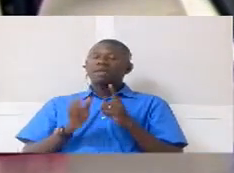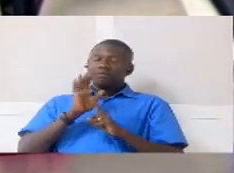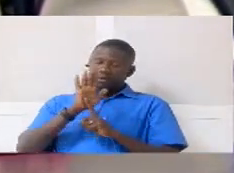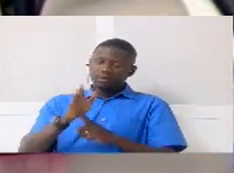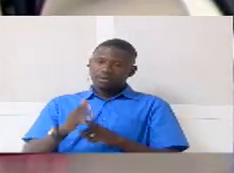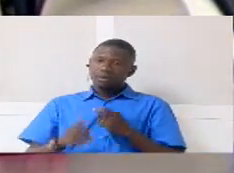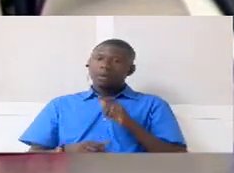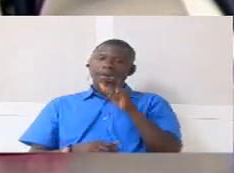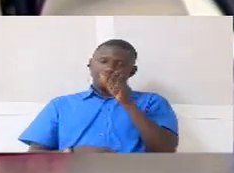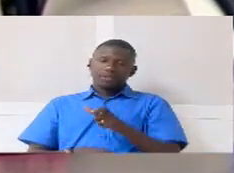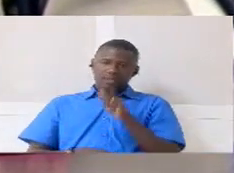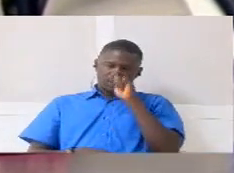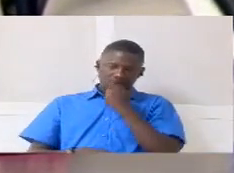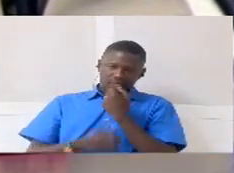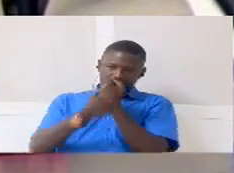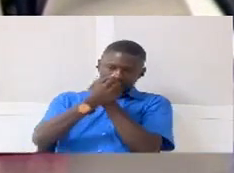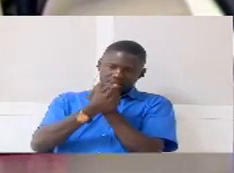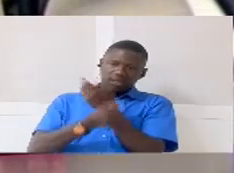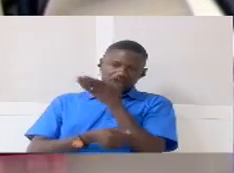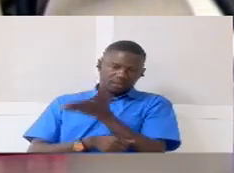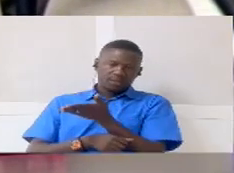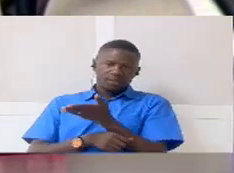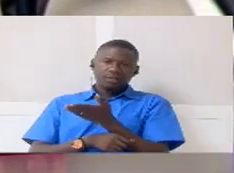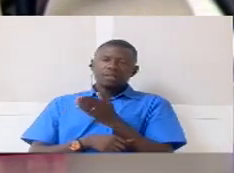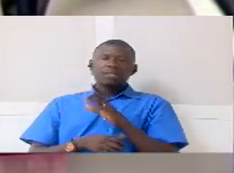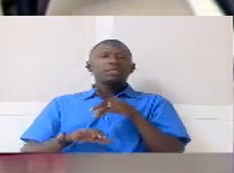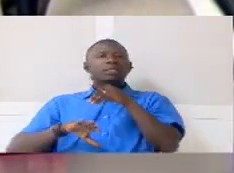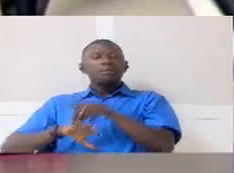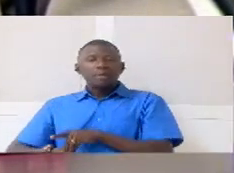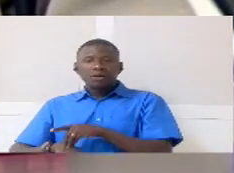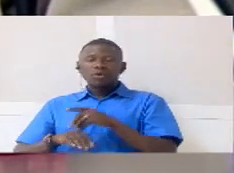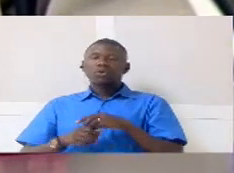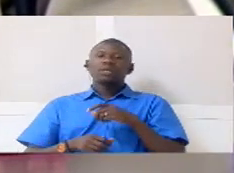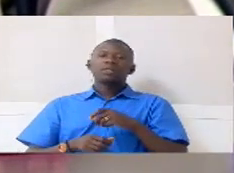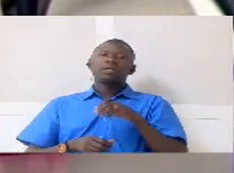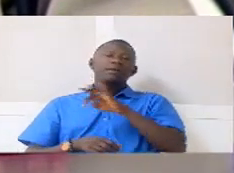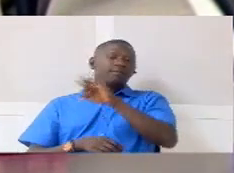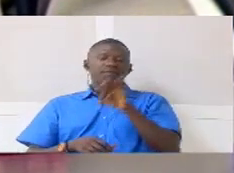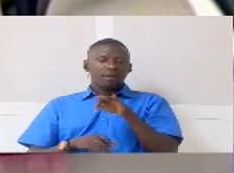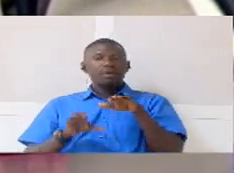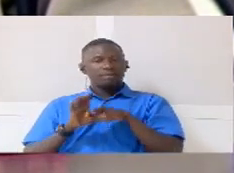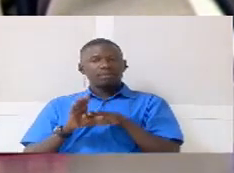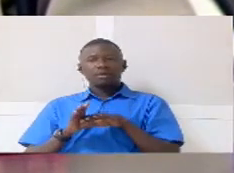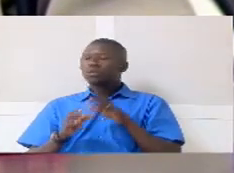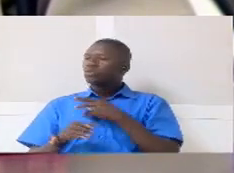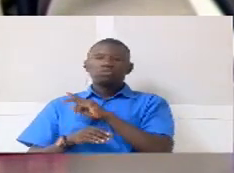Post-mortem is, whether it happens or not, mostly is dependent on the respective families. Sometimes